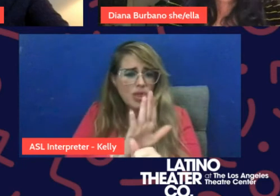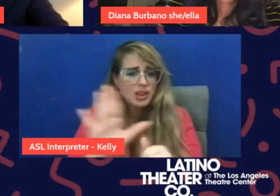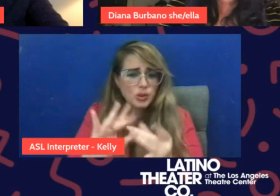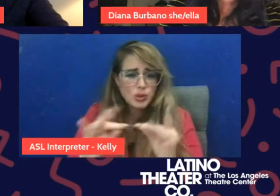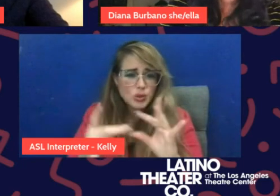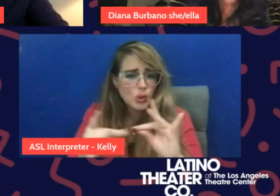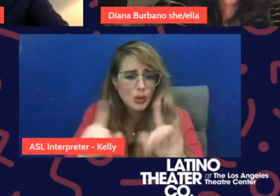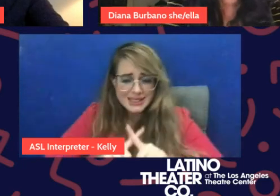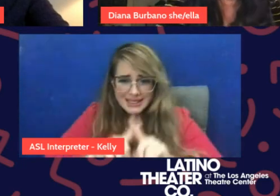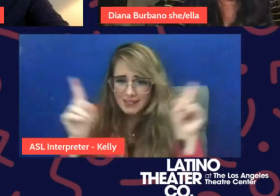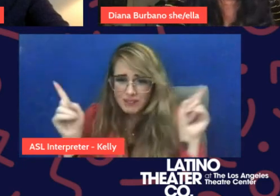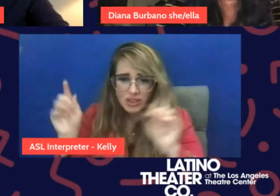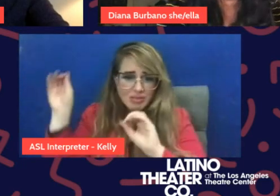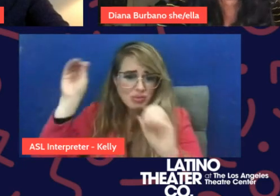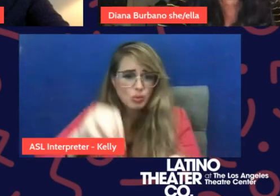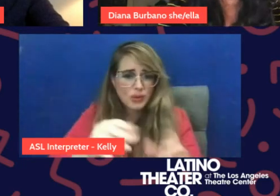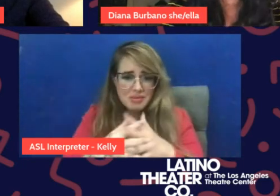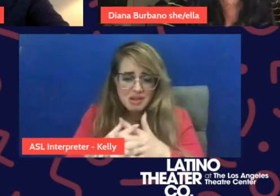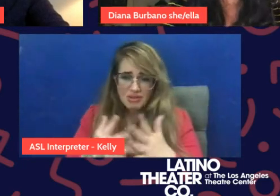incredibly different. And I think